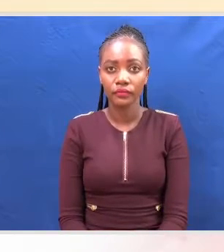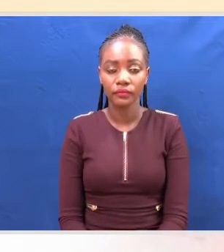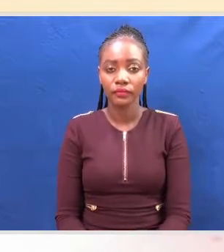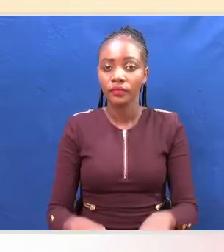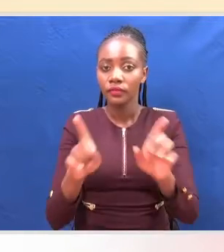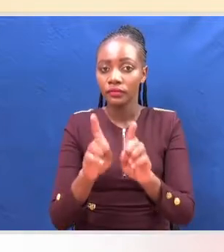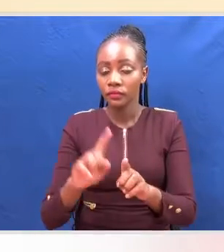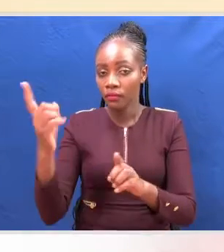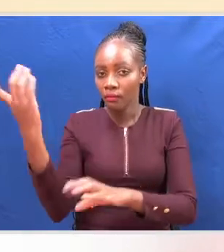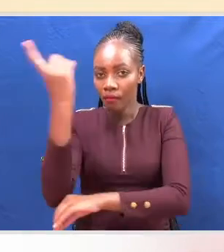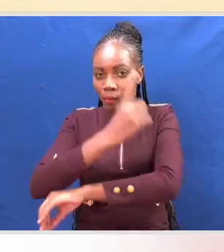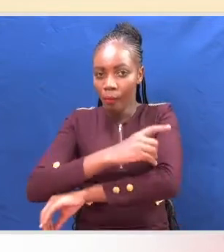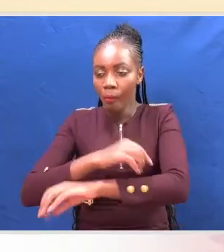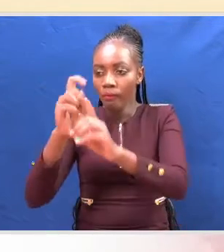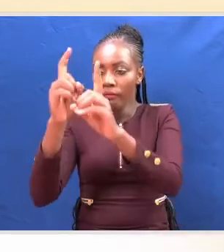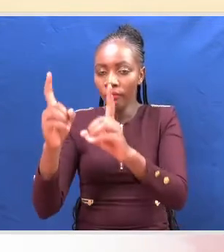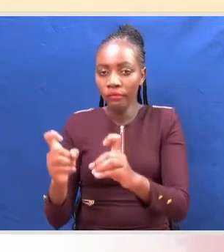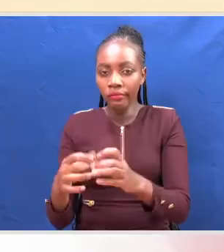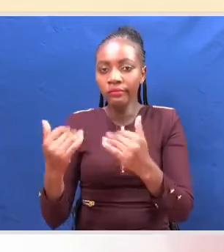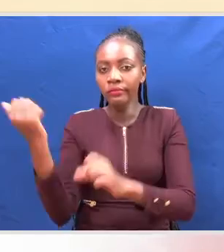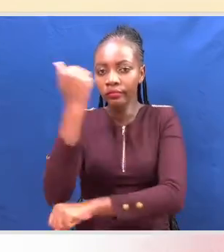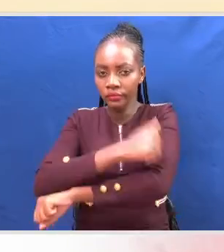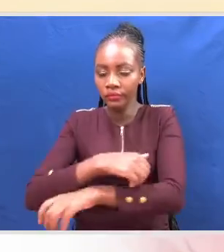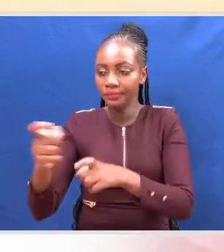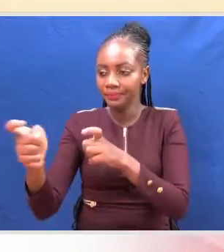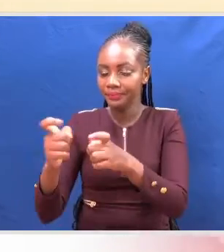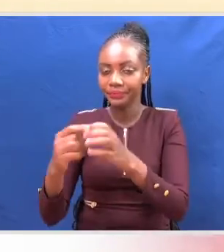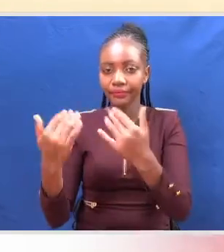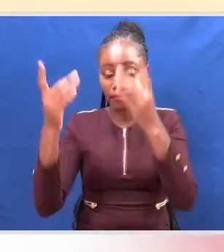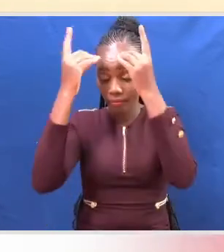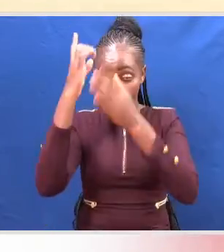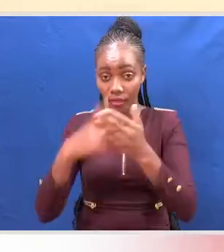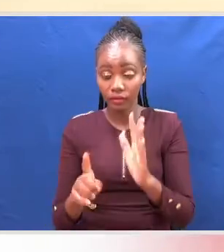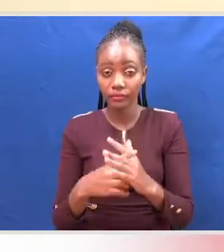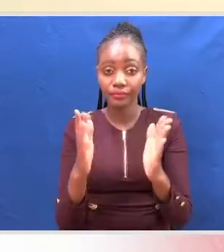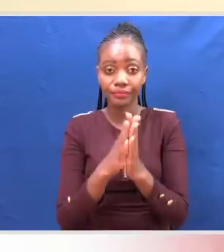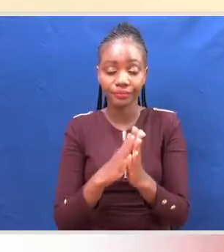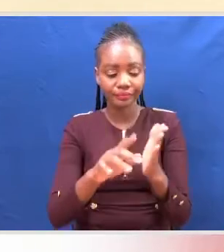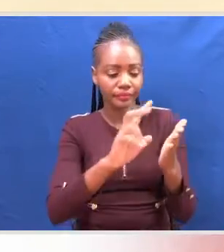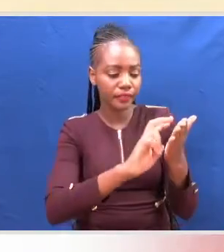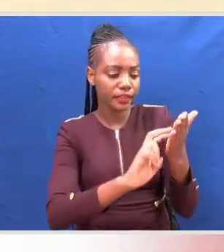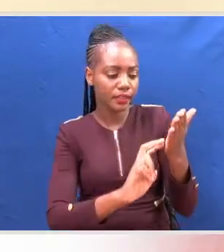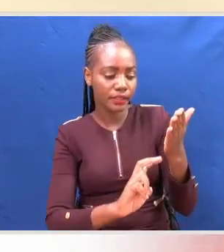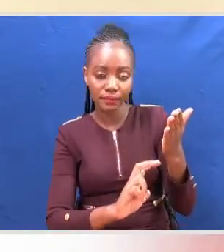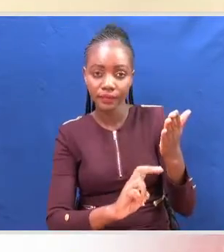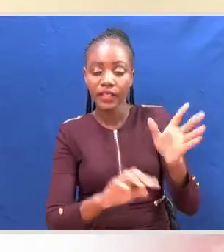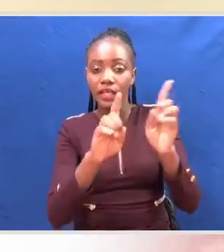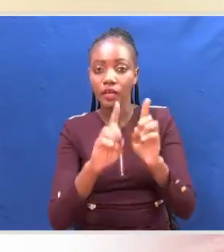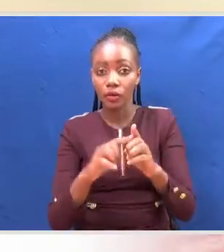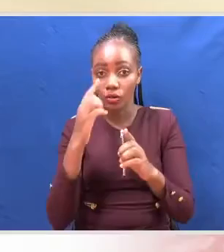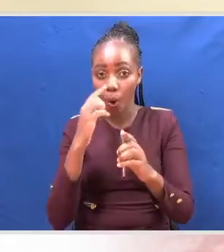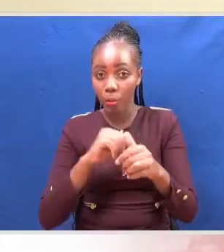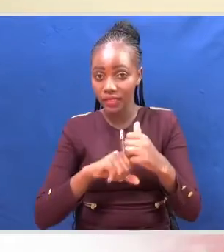On the first day of the assessment, the school's administration decided to start with reading, kusoma, and home